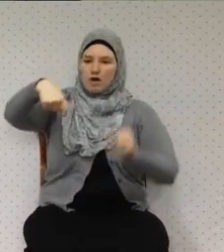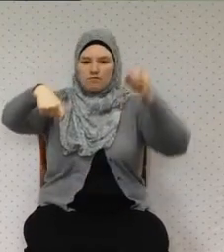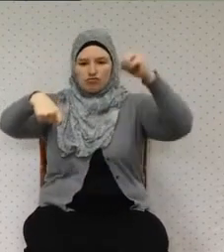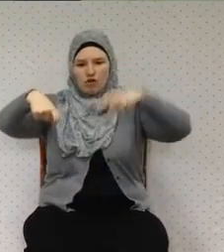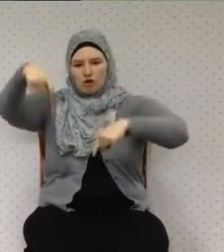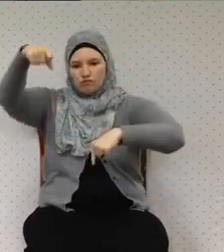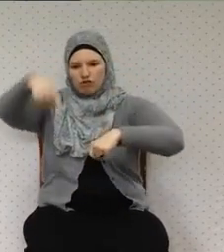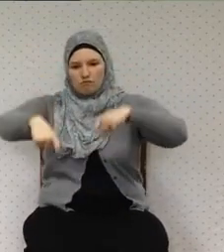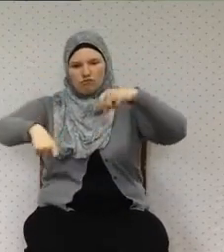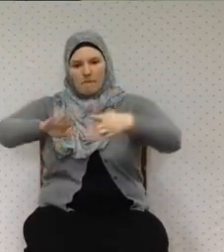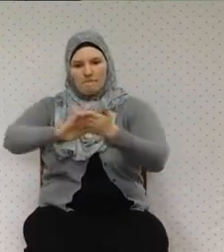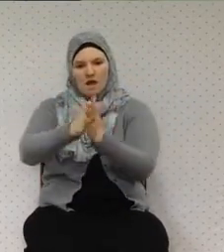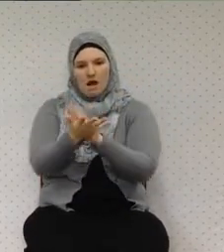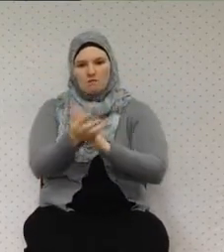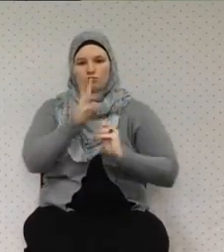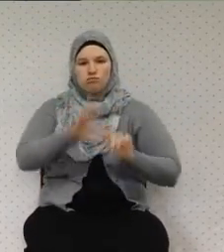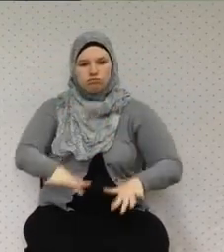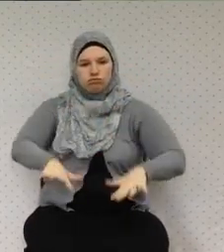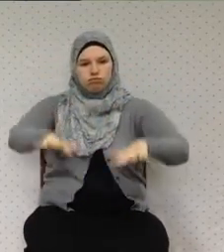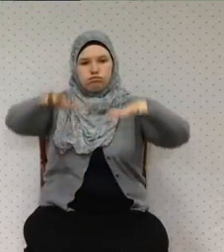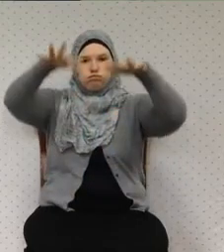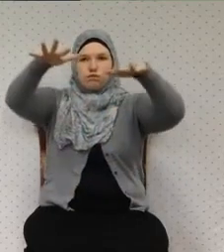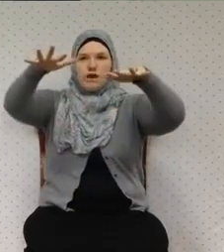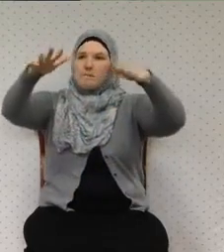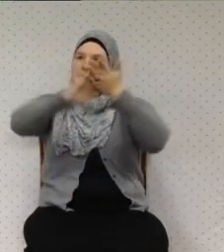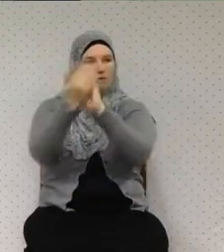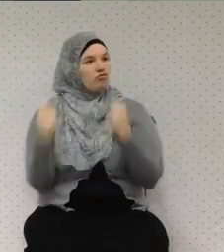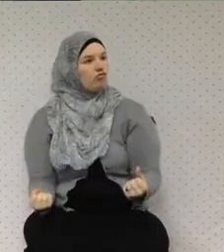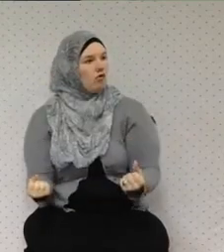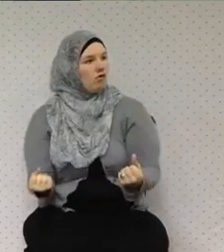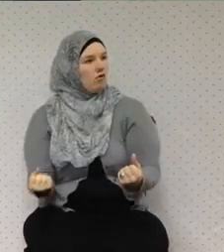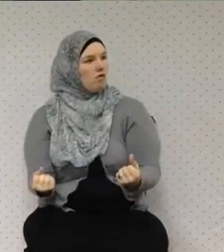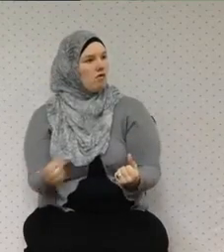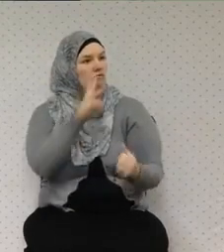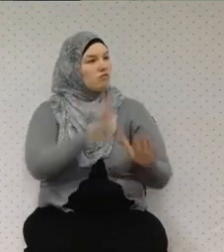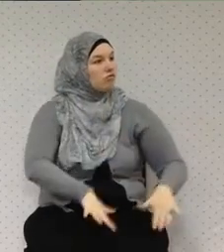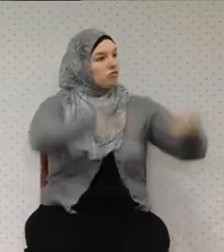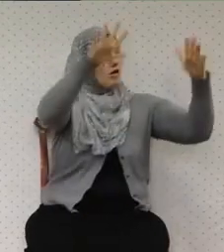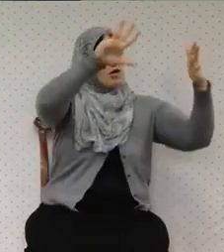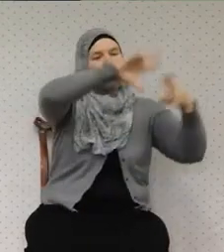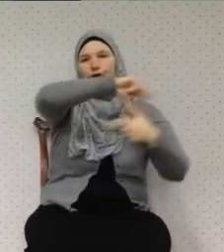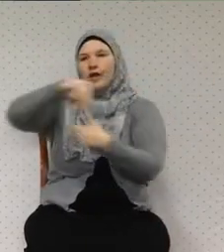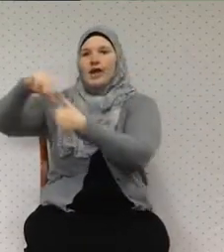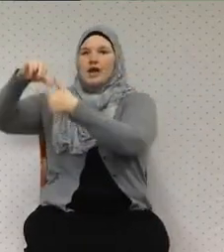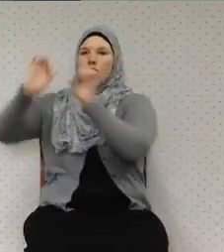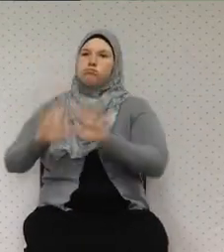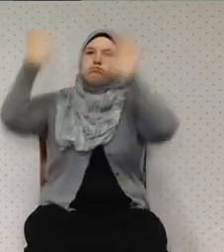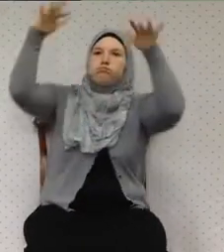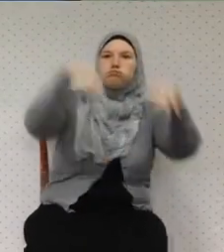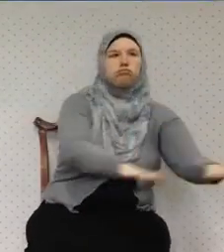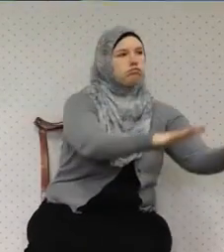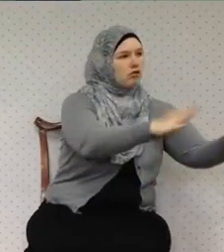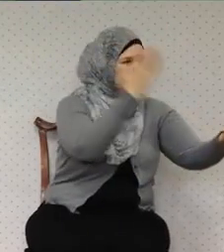they stick together, they can be very formidable. Flooding, hurricanes, tsunamis, you